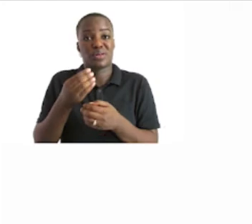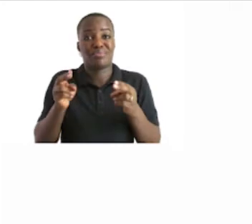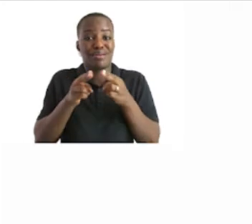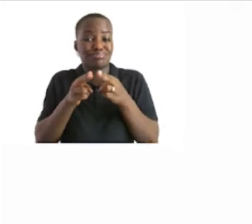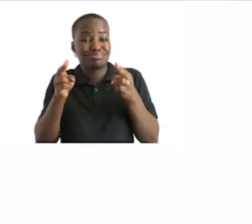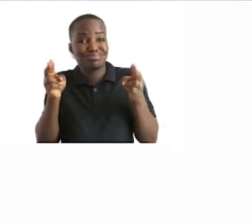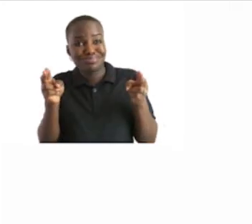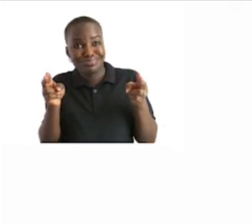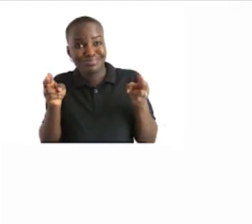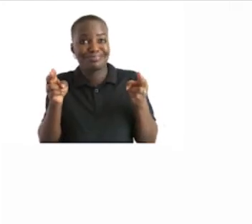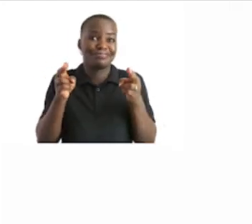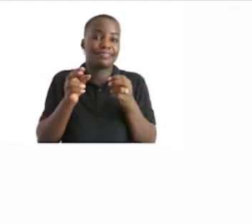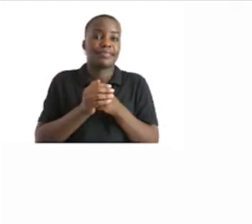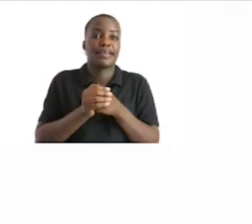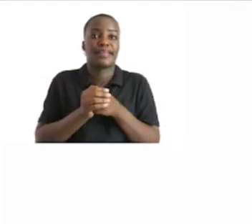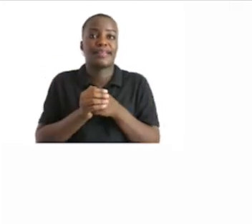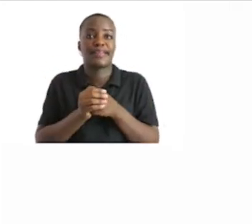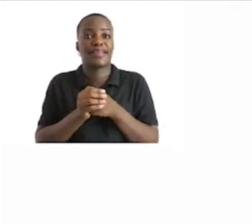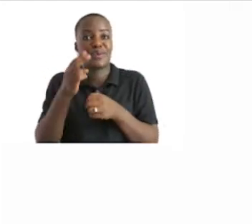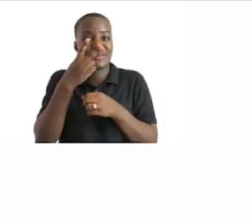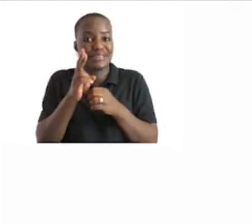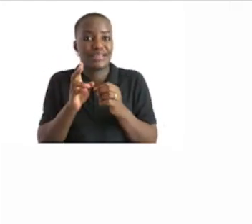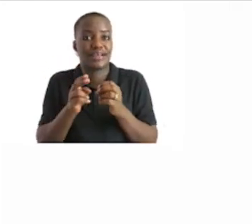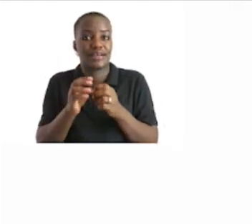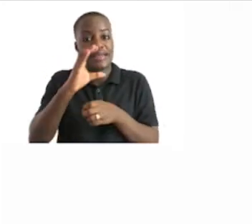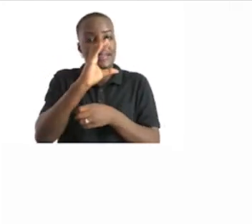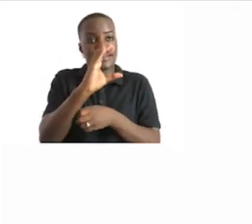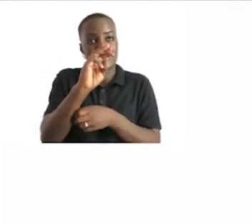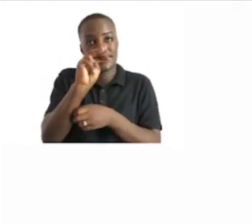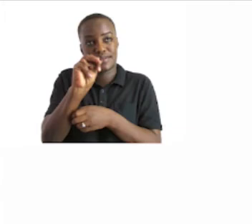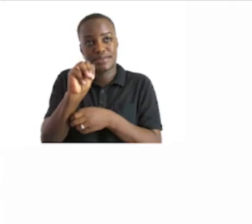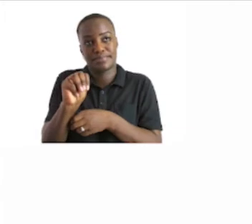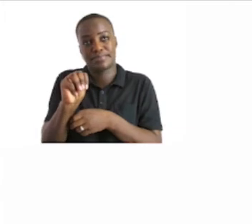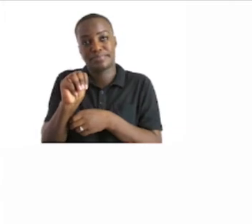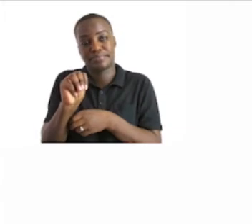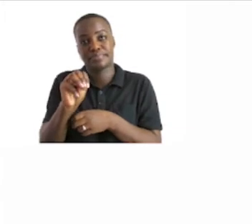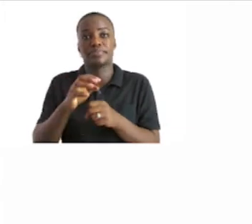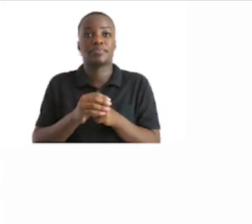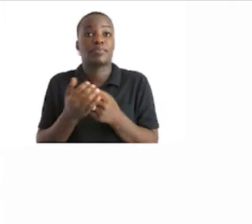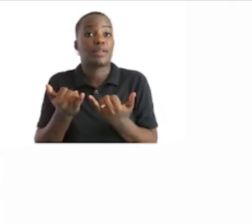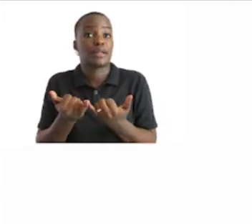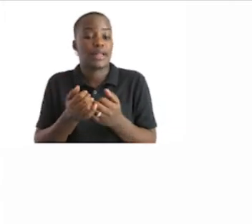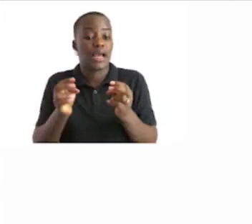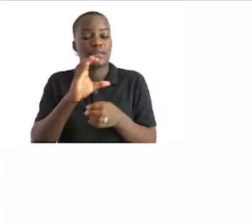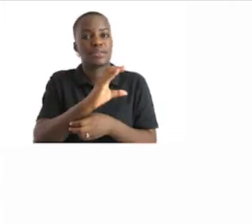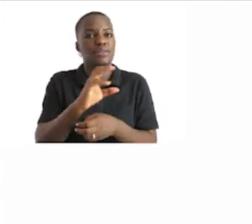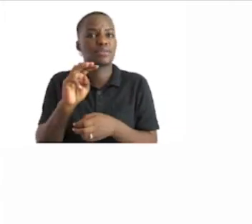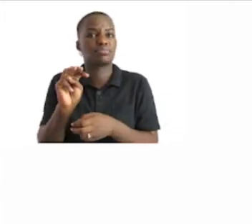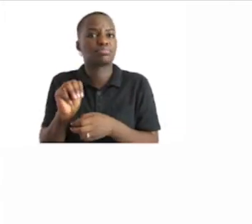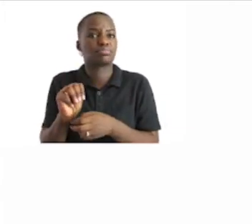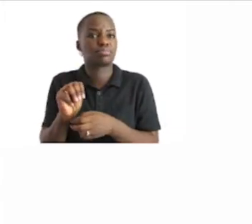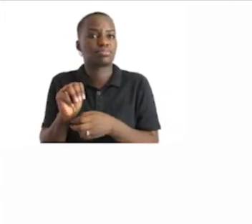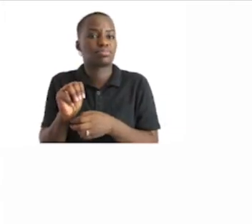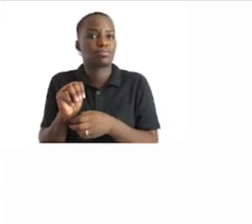we are going to measure the length in terms of centimeters. Now, centimeters